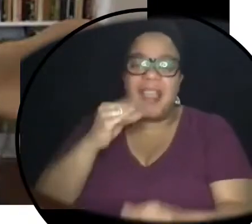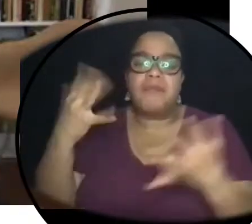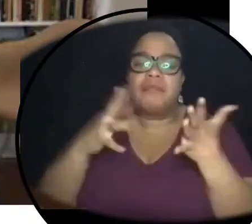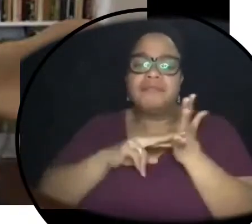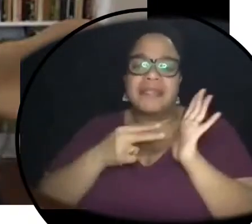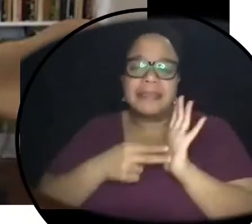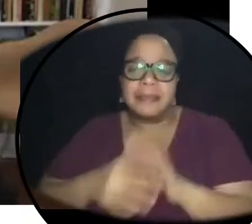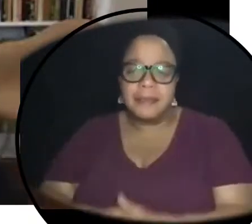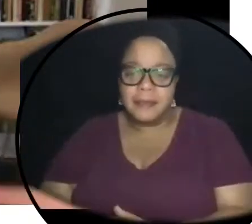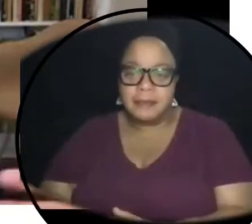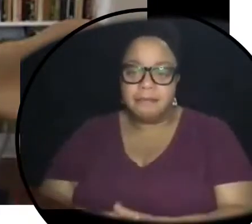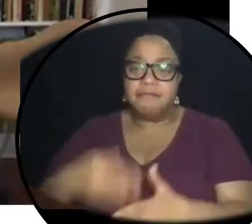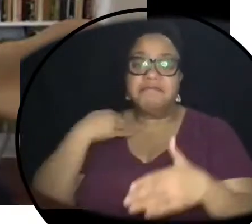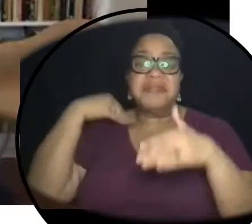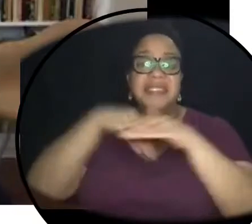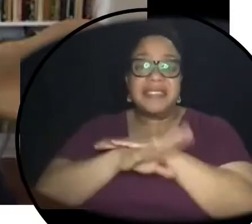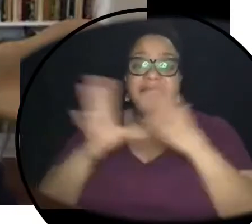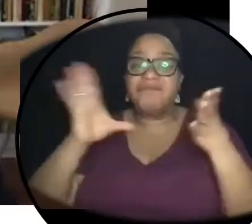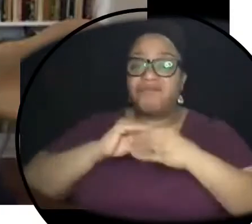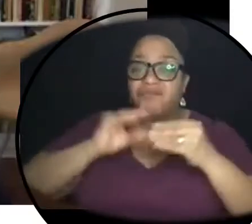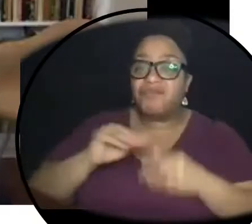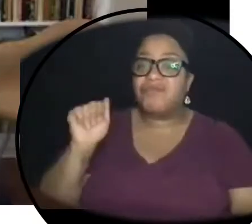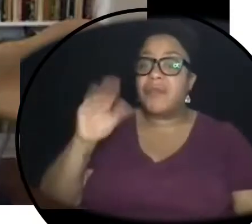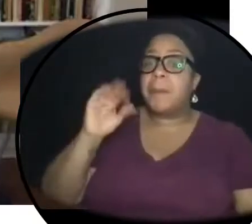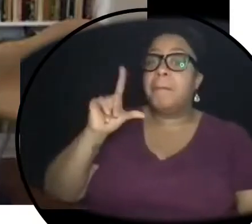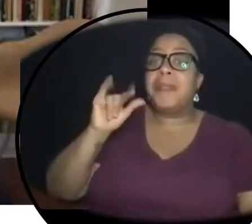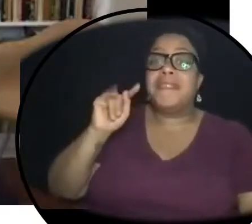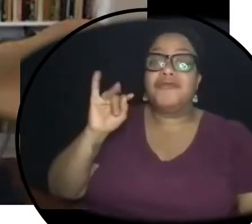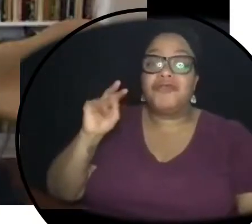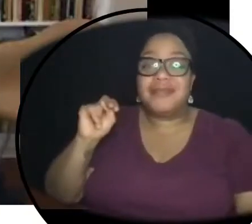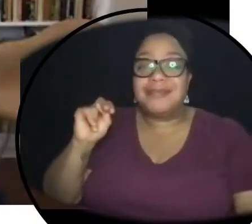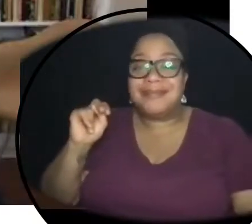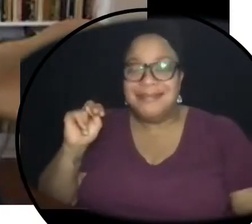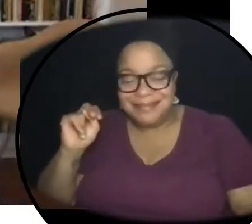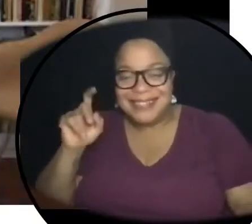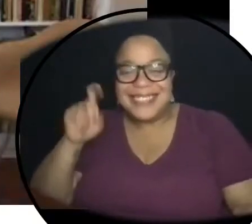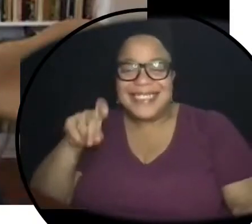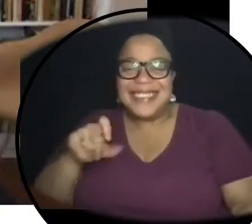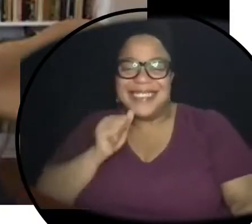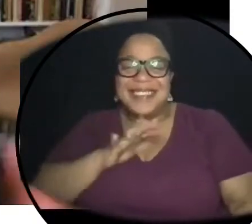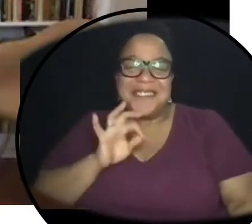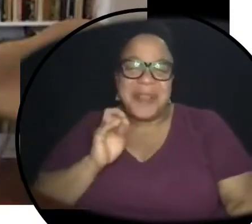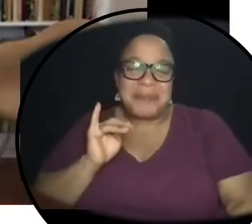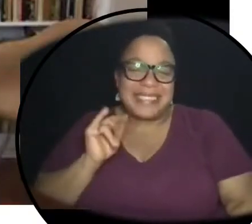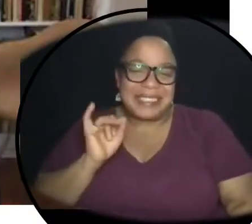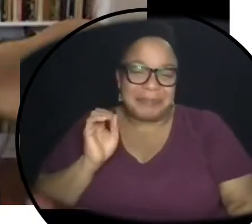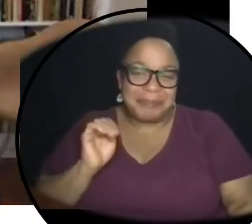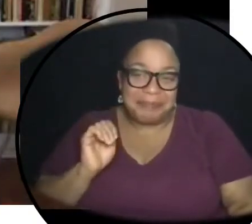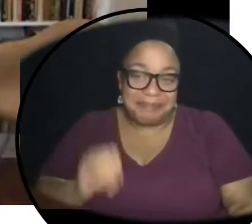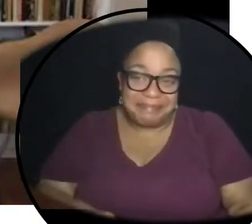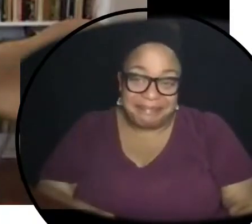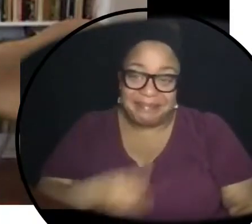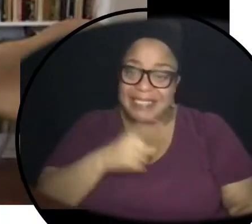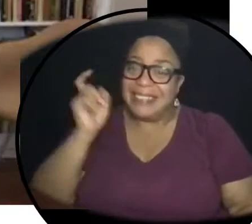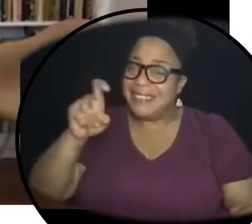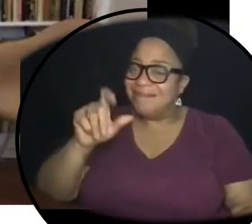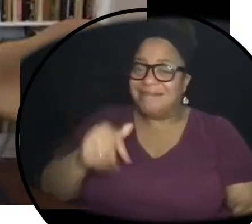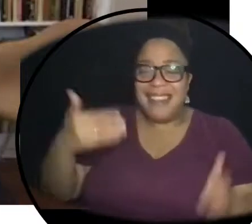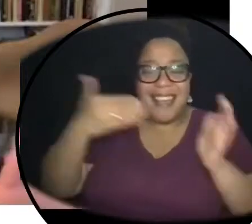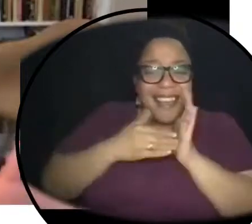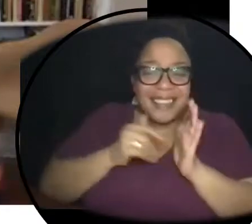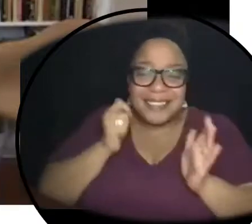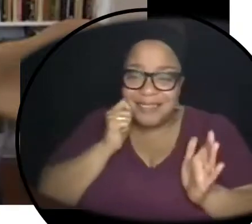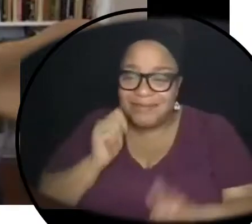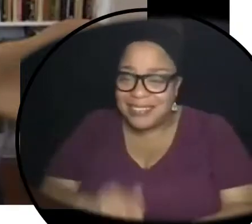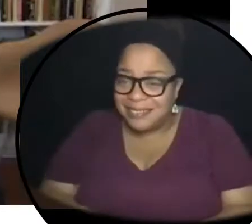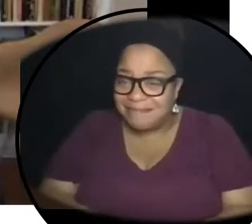think about Brazil. Let's think about Palestine. Let's think about Europe. Let's think about Australia. And with